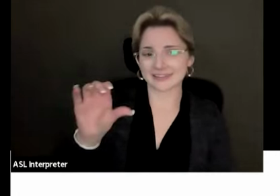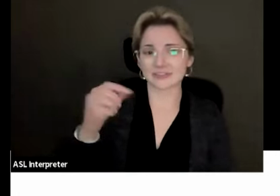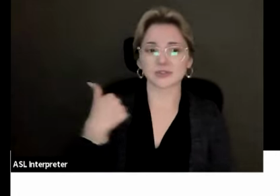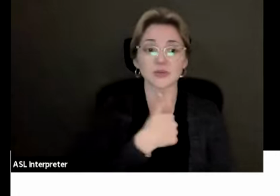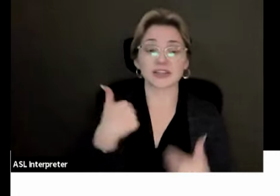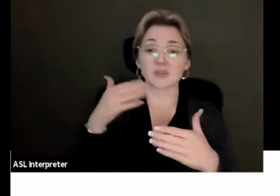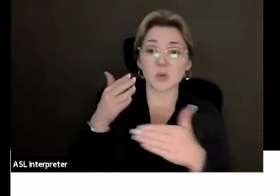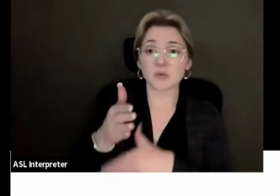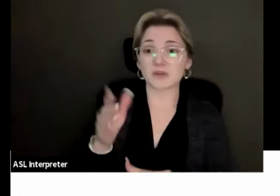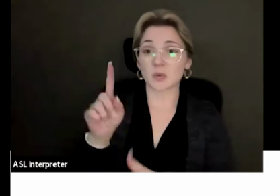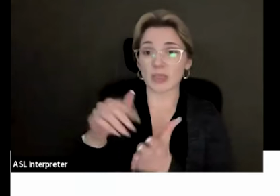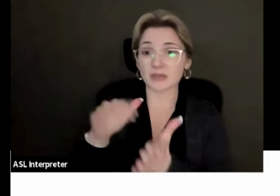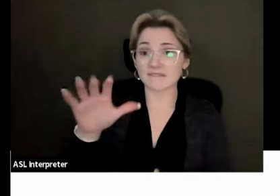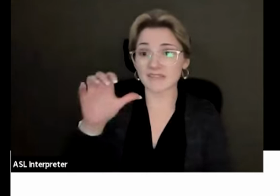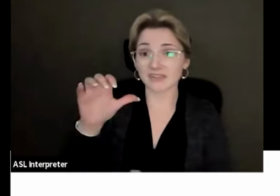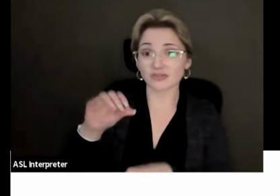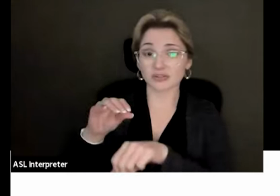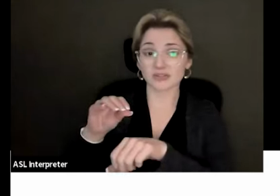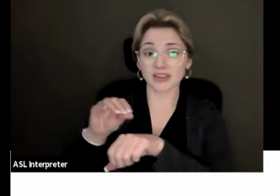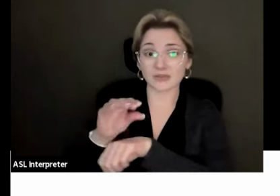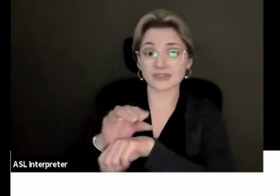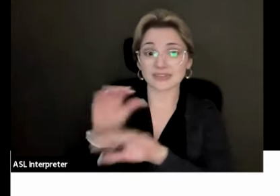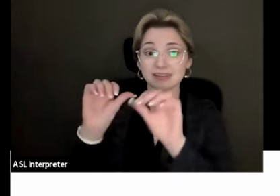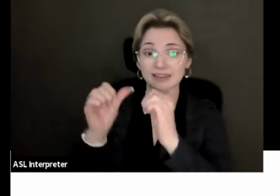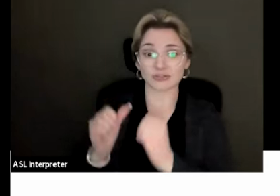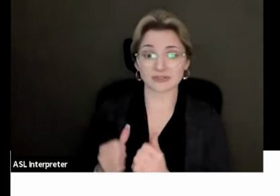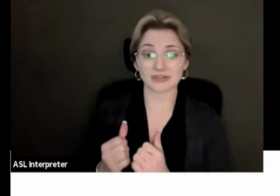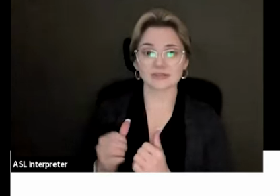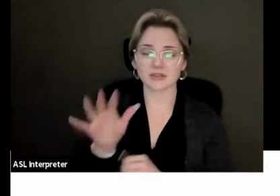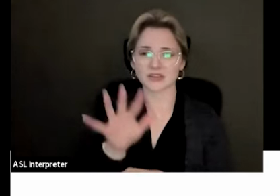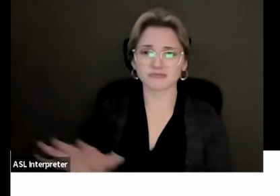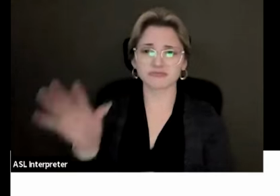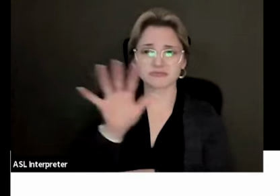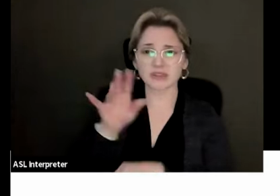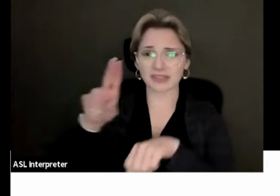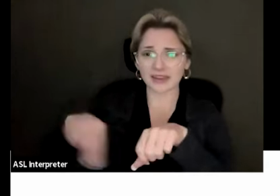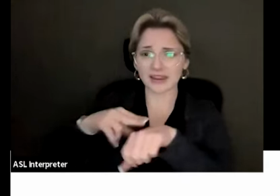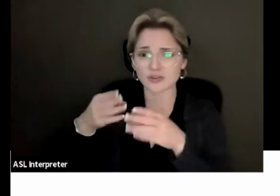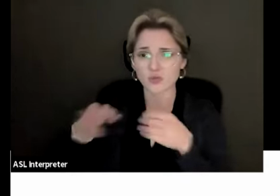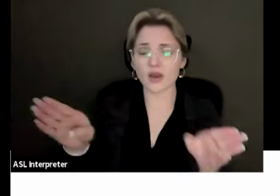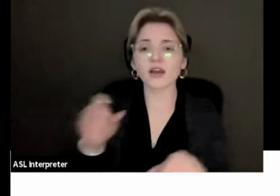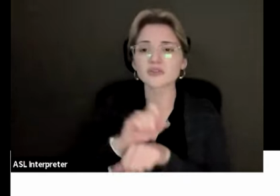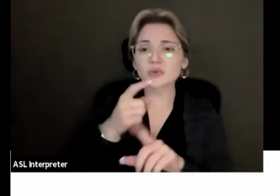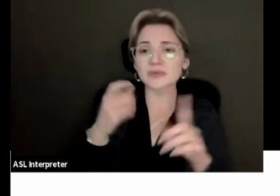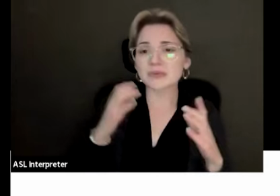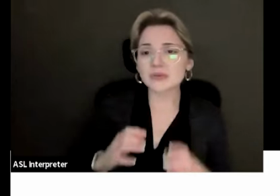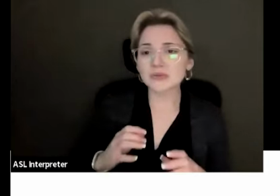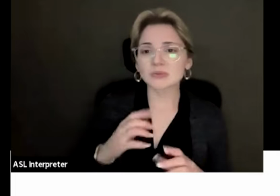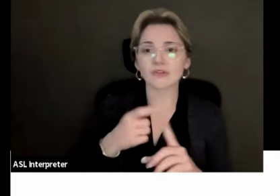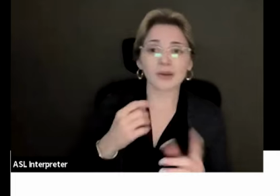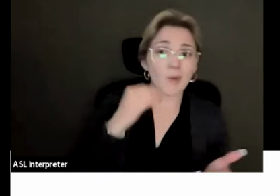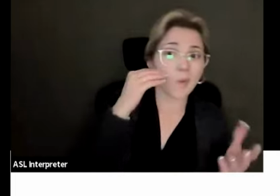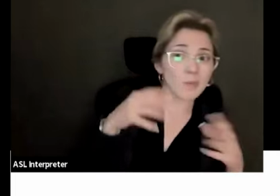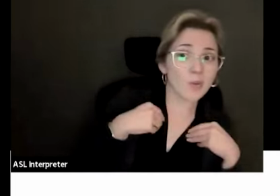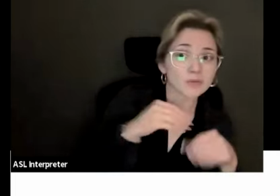counseling agencies nationwide. And they really work with consumers from anywhere from home ownership